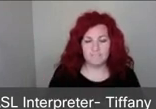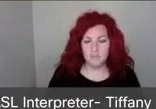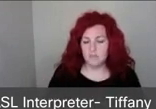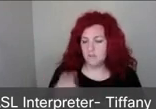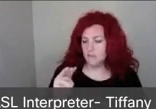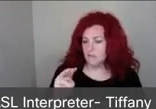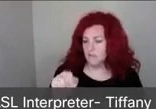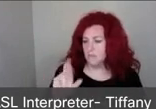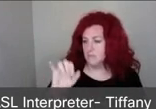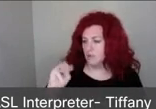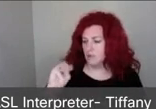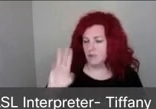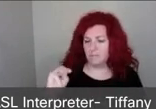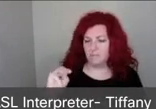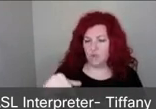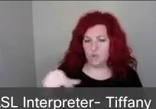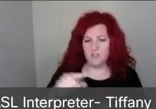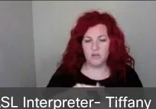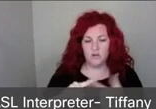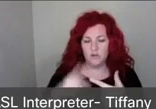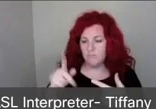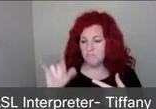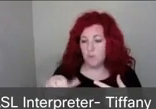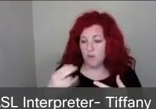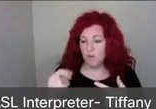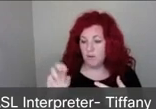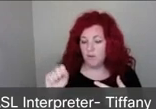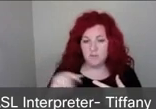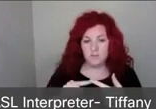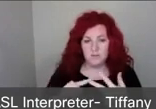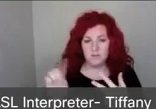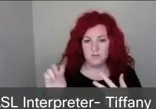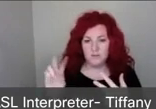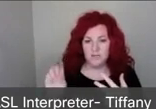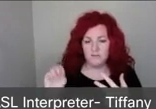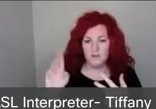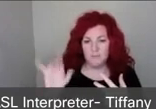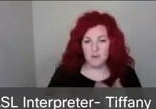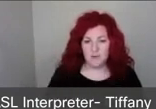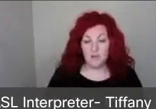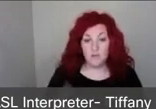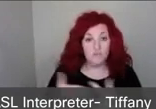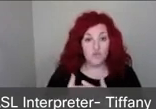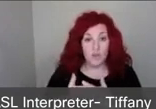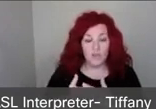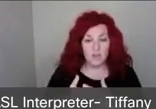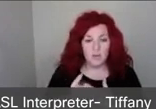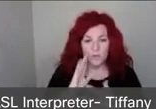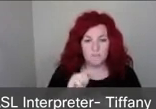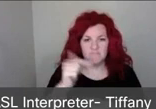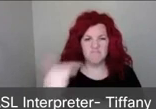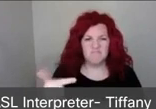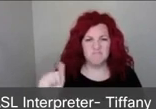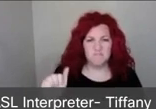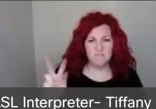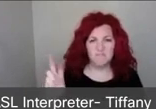Miriam Quintero, Holly Hansen, Dave Berry. After the break, when we'll send it back over to